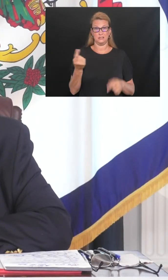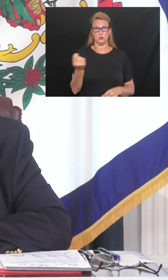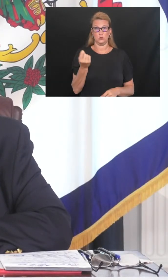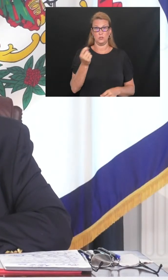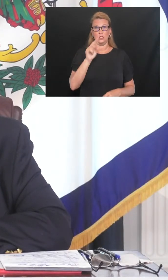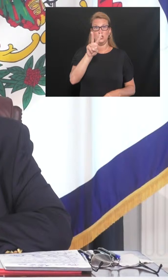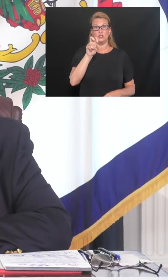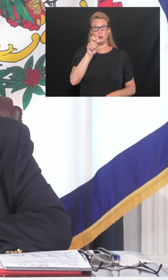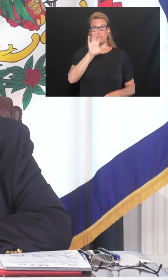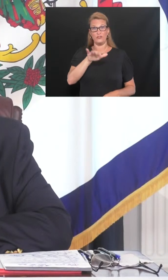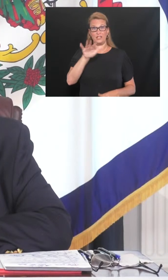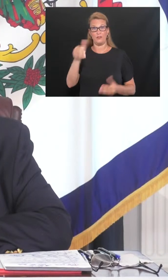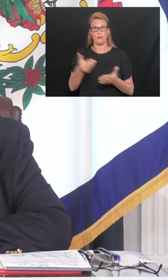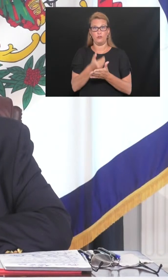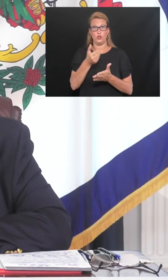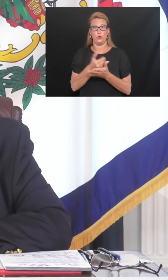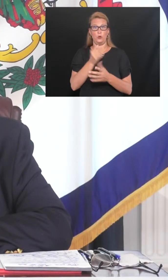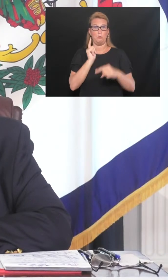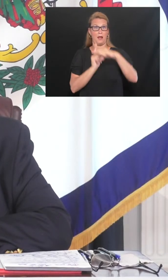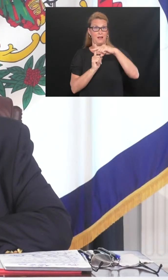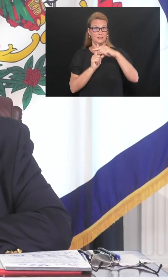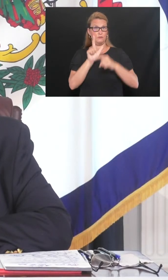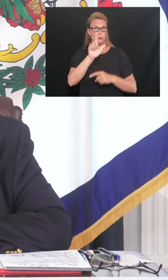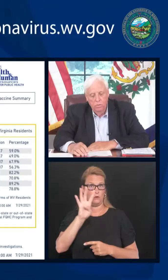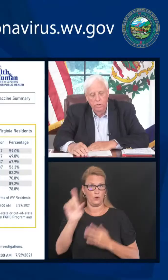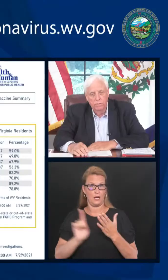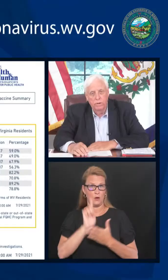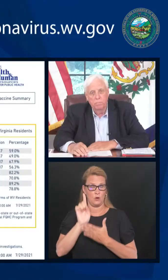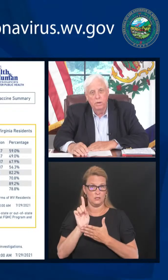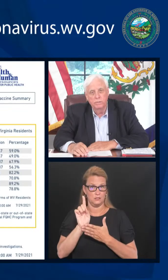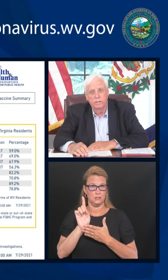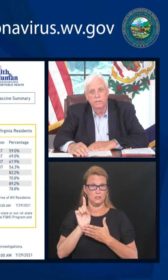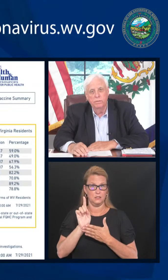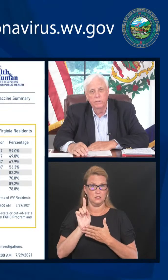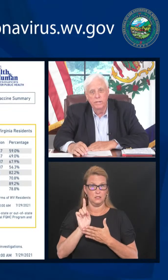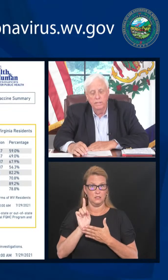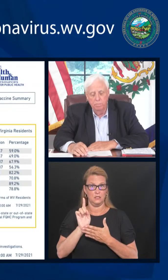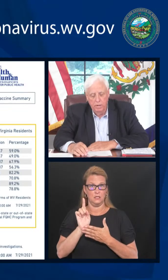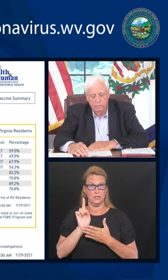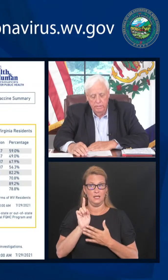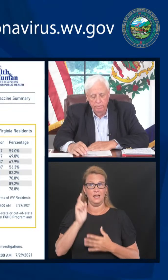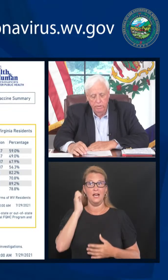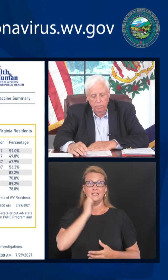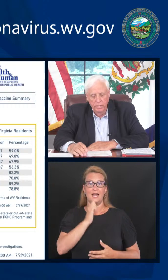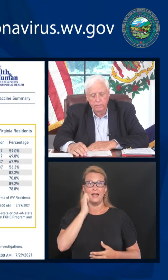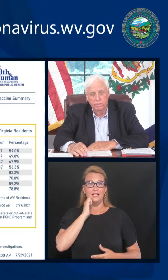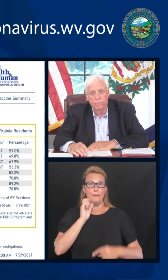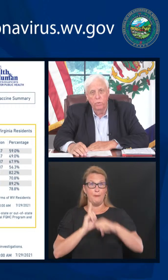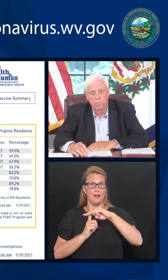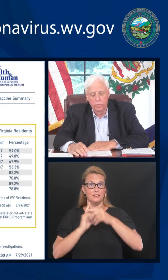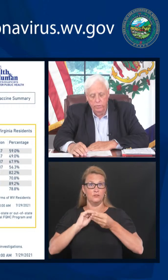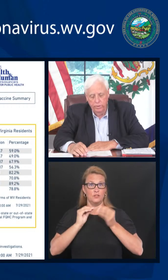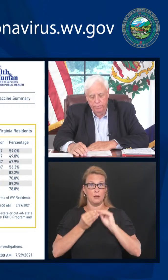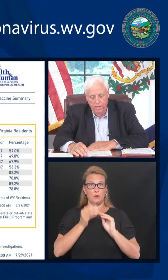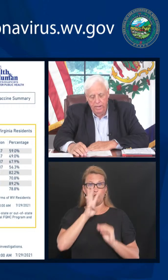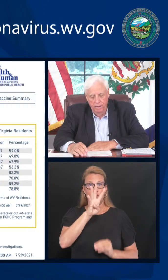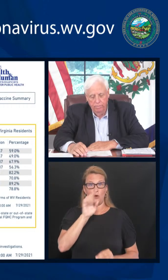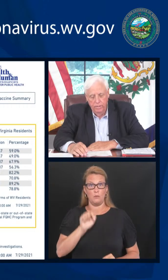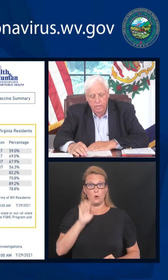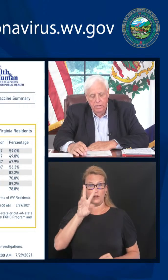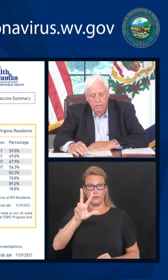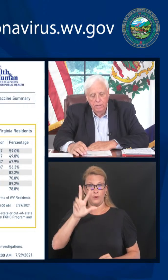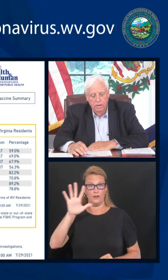255 new positive cases in the last 24 hours. We have our daily positivity rate is at